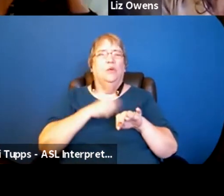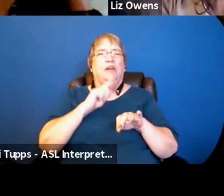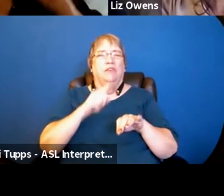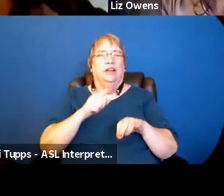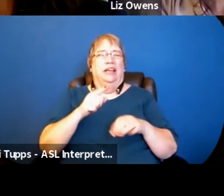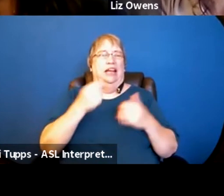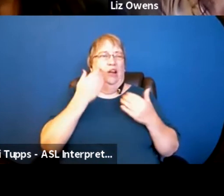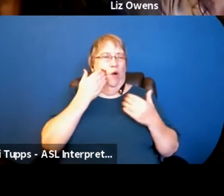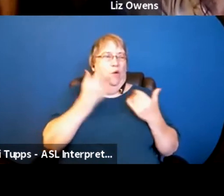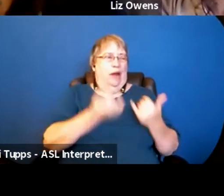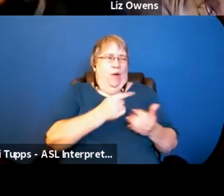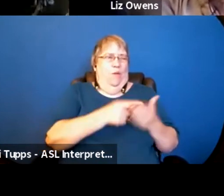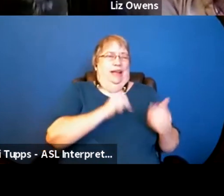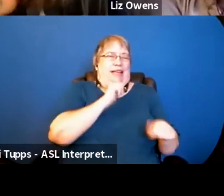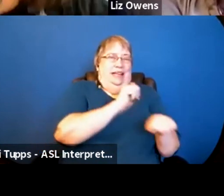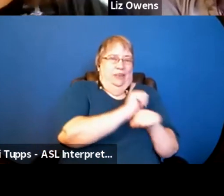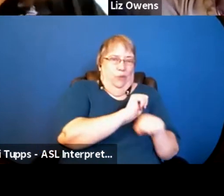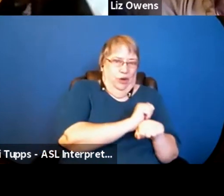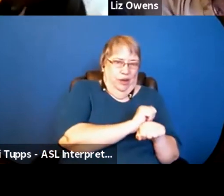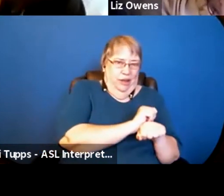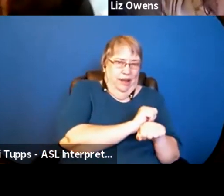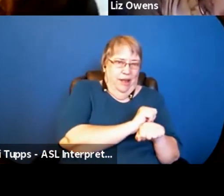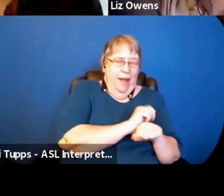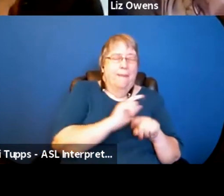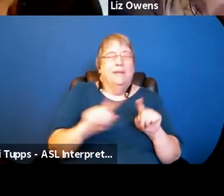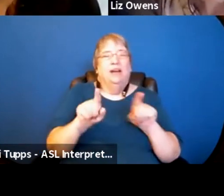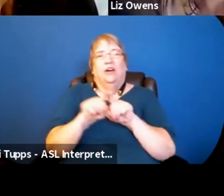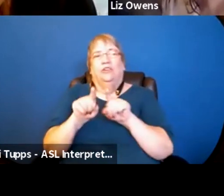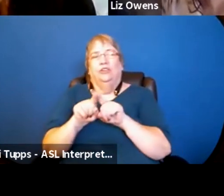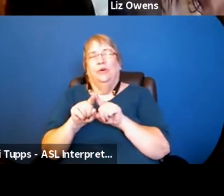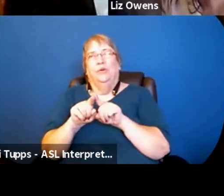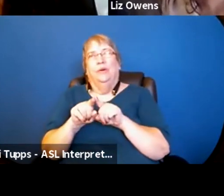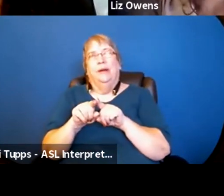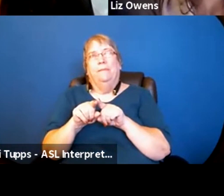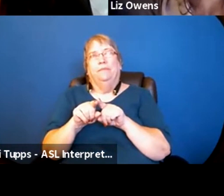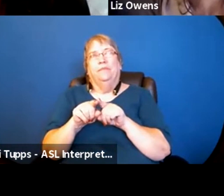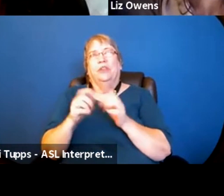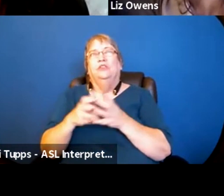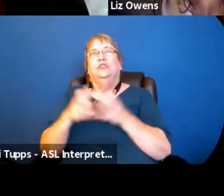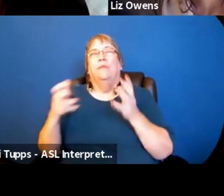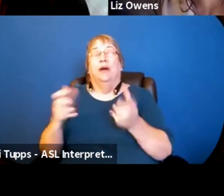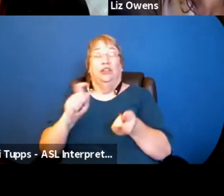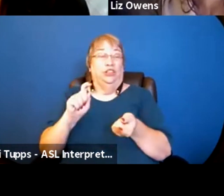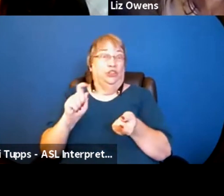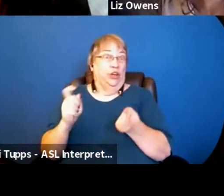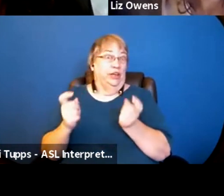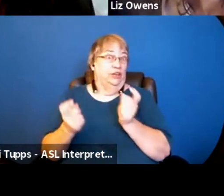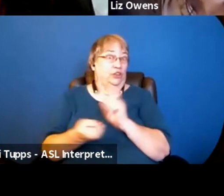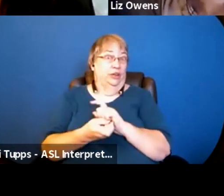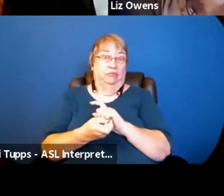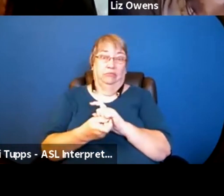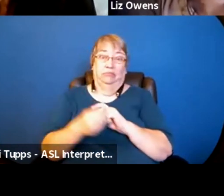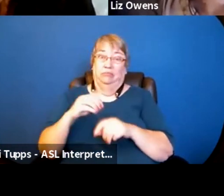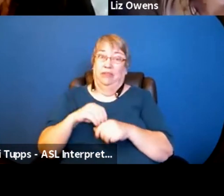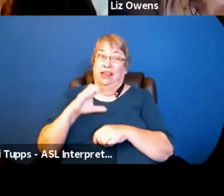not working, but I want to say a couple thoughts about the fact that so much is changing in Colorado's behavioral health system